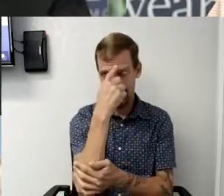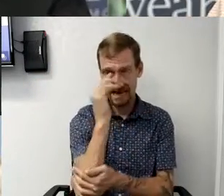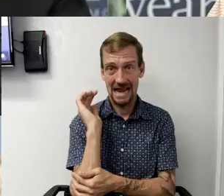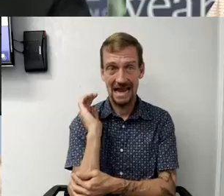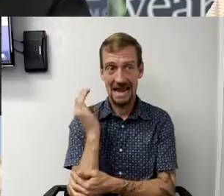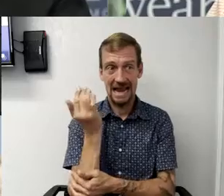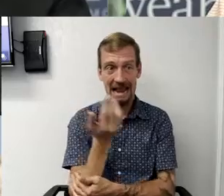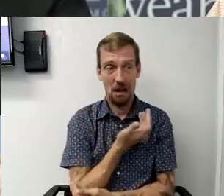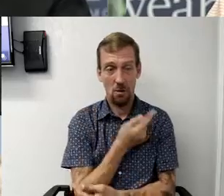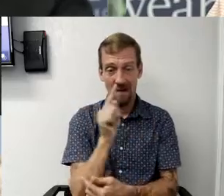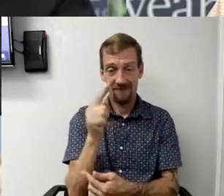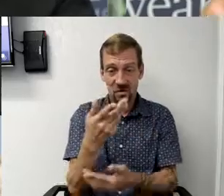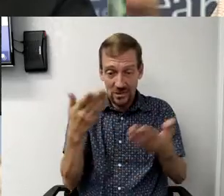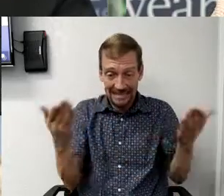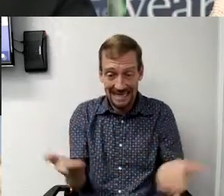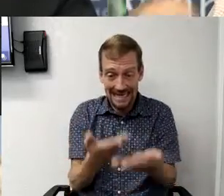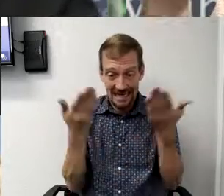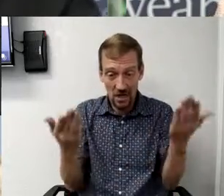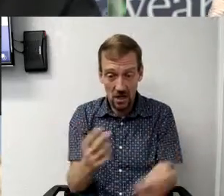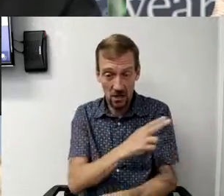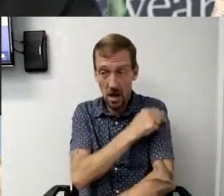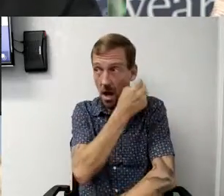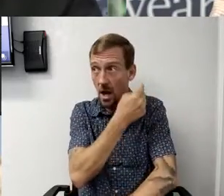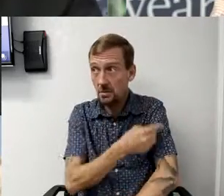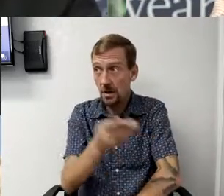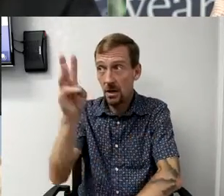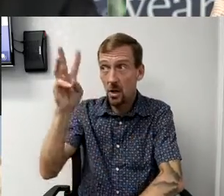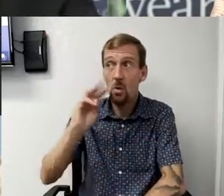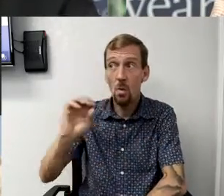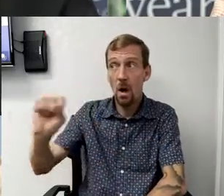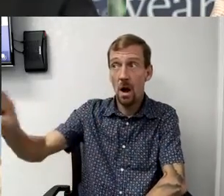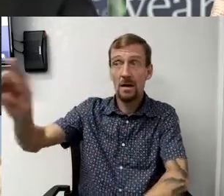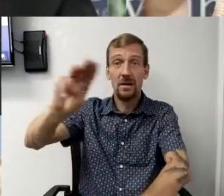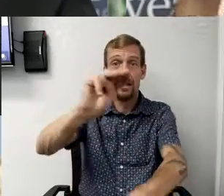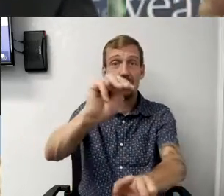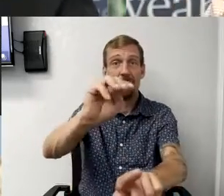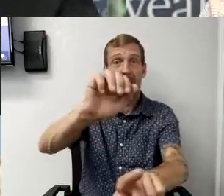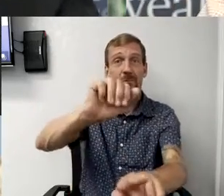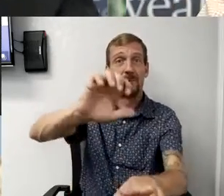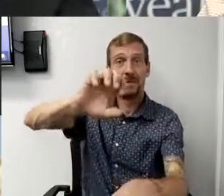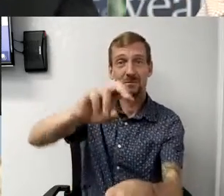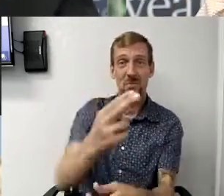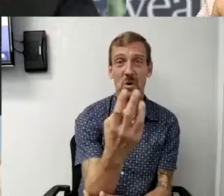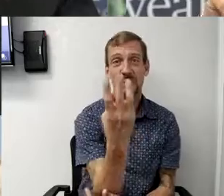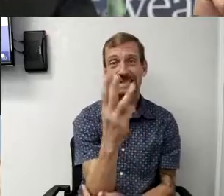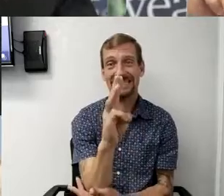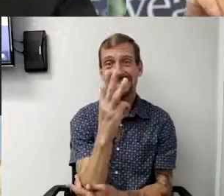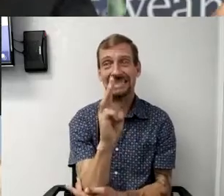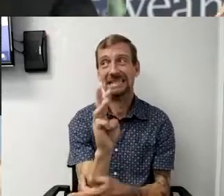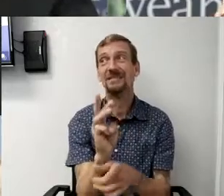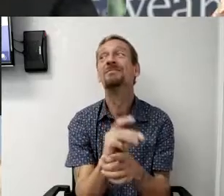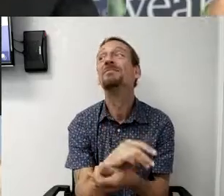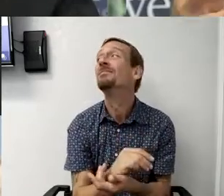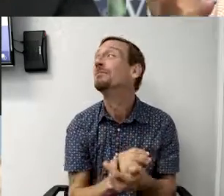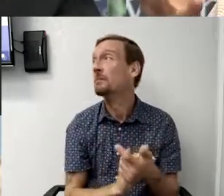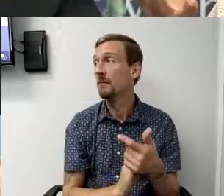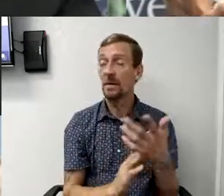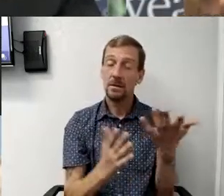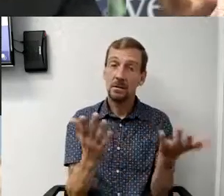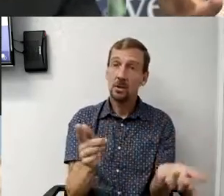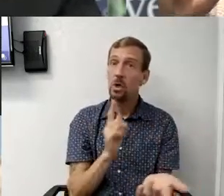first case here at the hospital, Carrie, was March March 16th. 16th. Knew she knew that that. was awesome. So